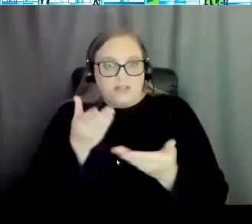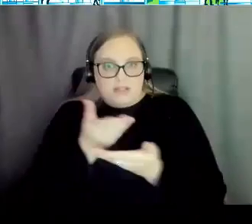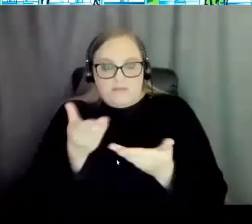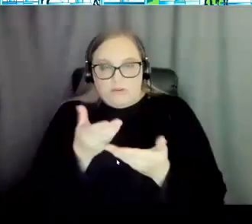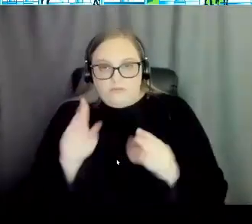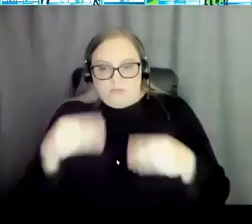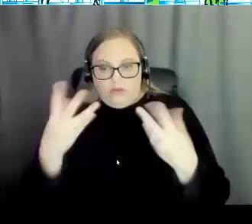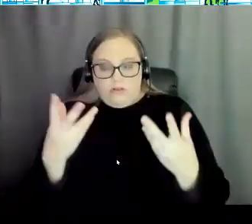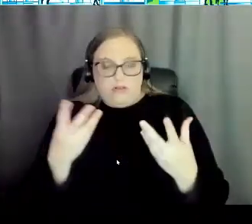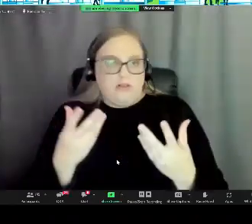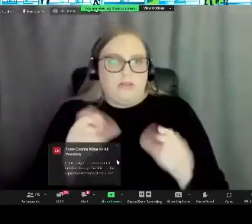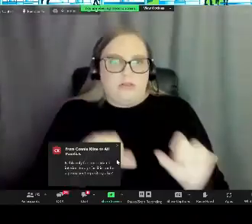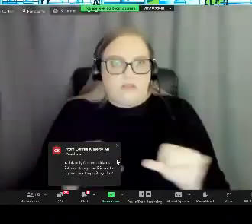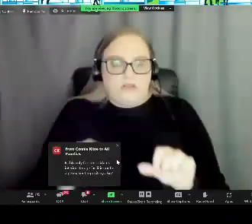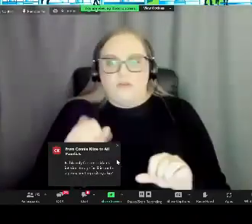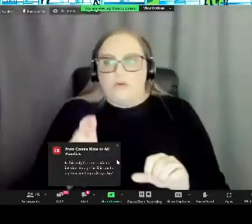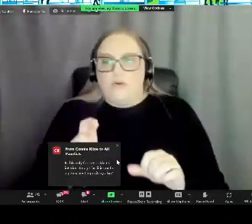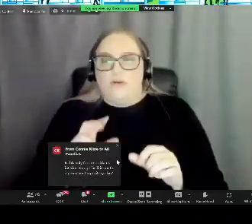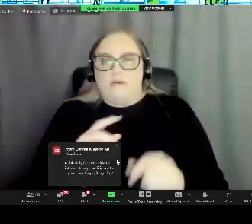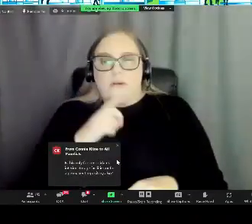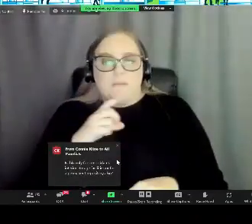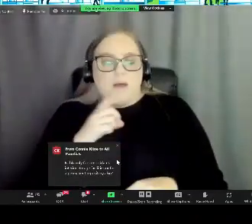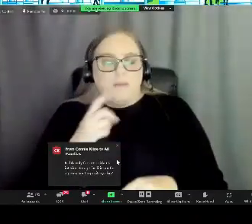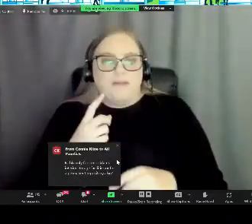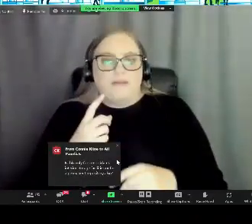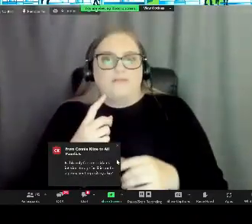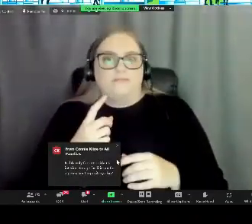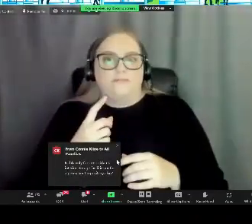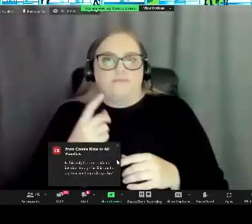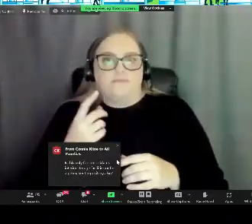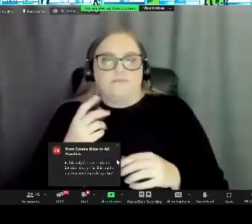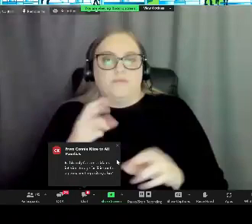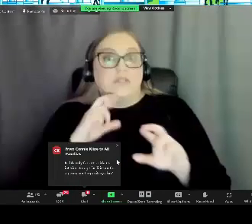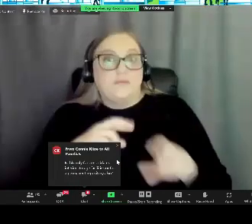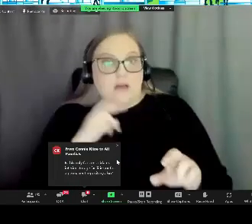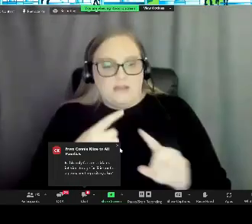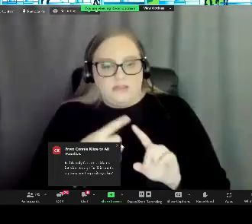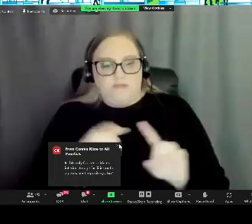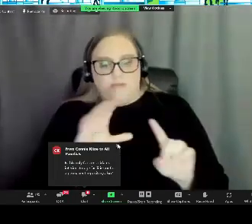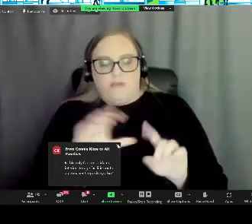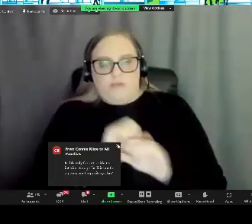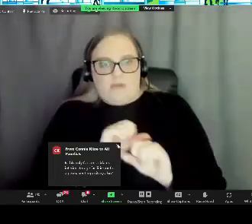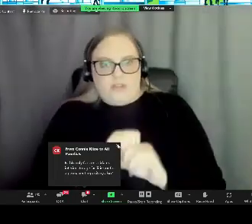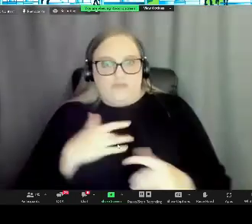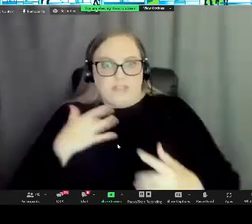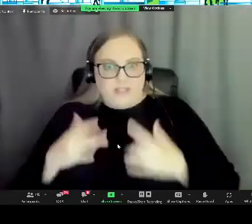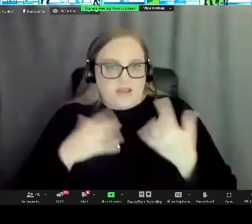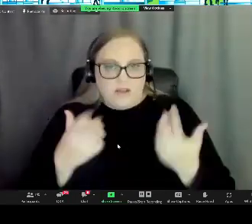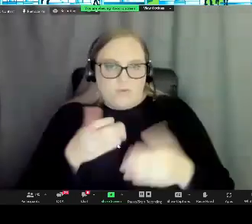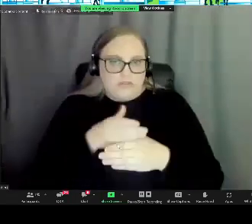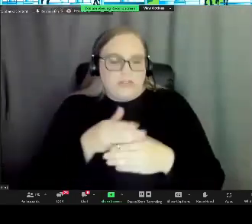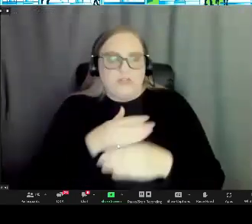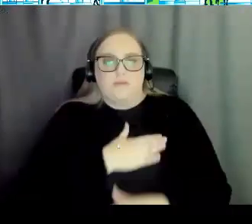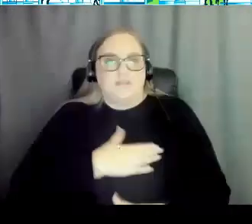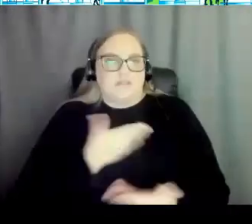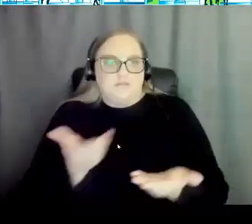public presence or public output from your work that you're particularly excited or interested in sharing, feel free to chime in and